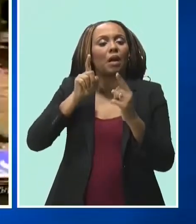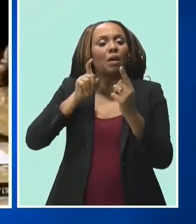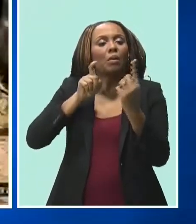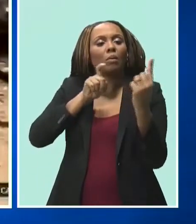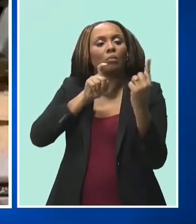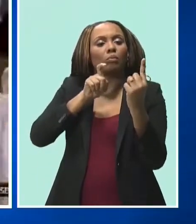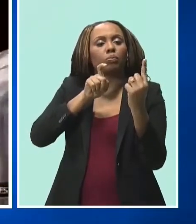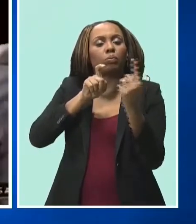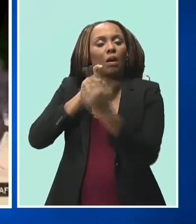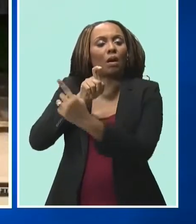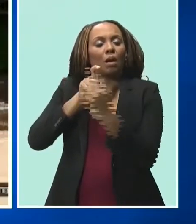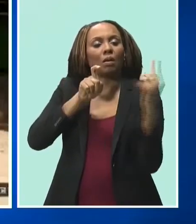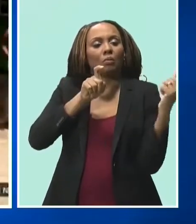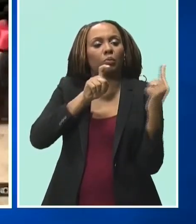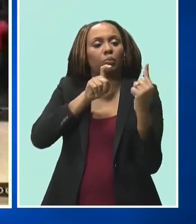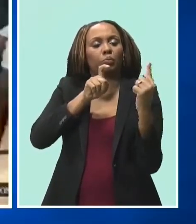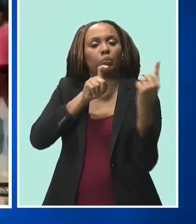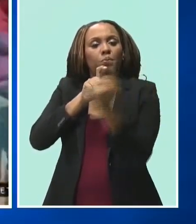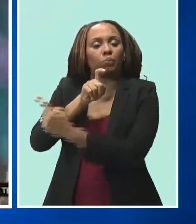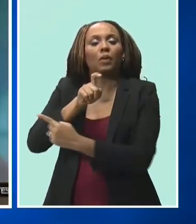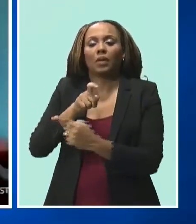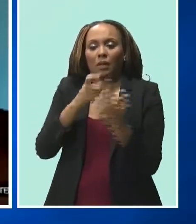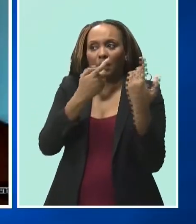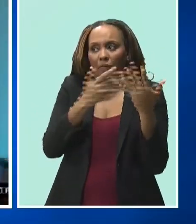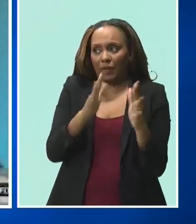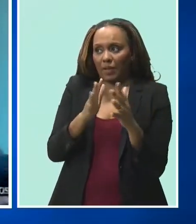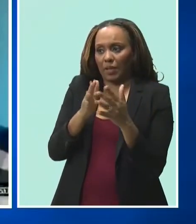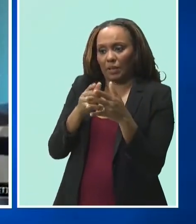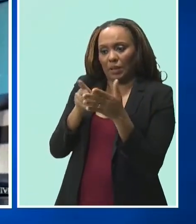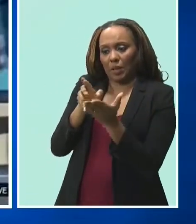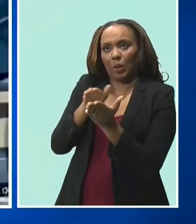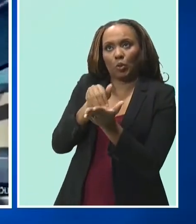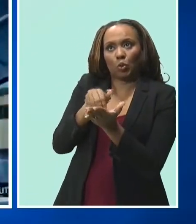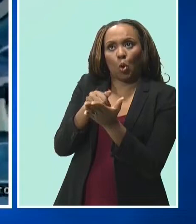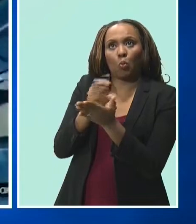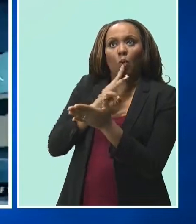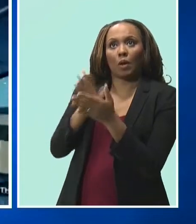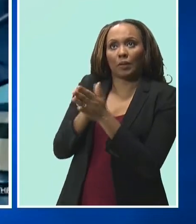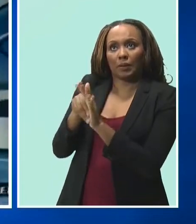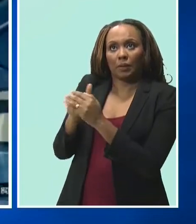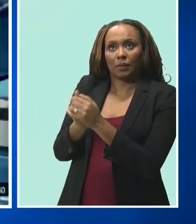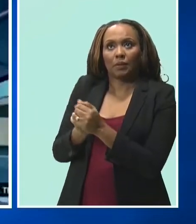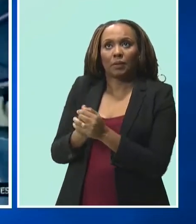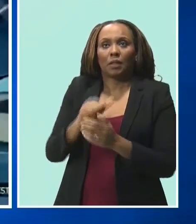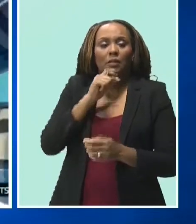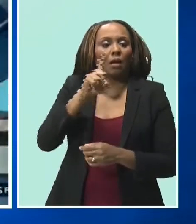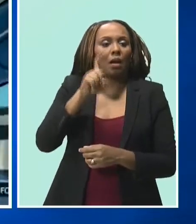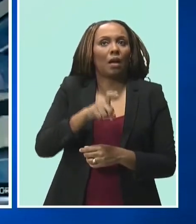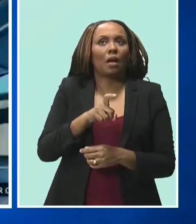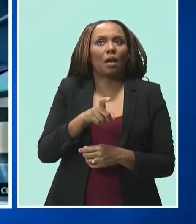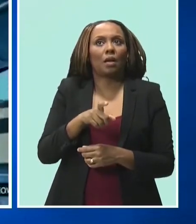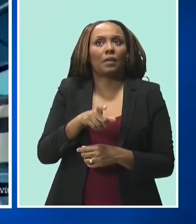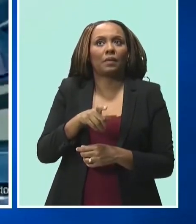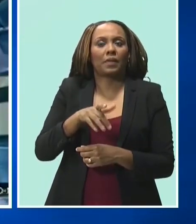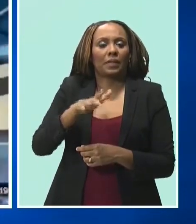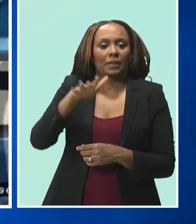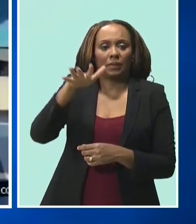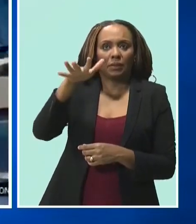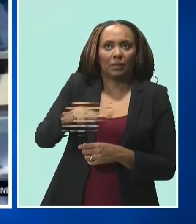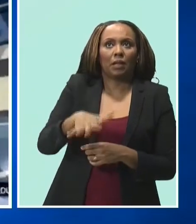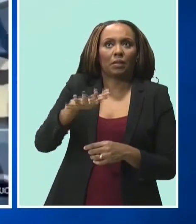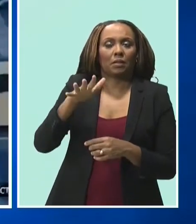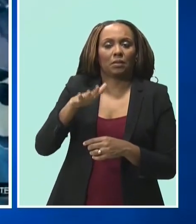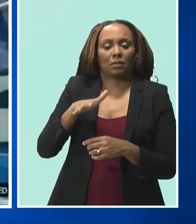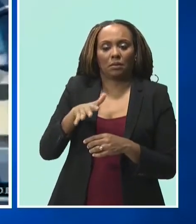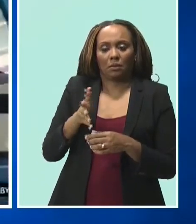before they're directed to a hand washing station. These faucets shut off automatically, so there's no need to touch the valve after